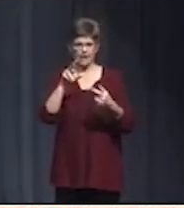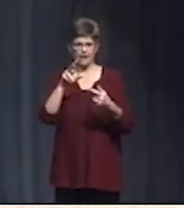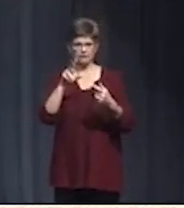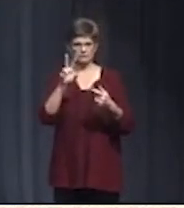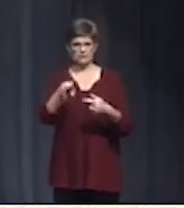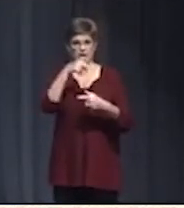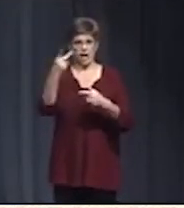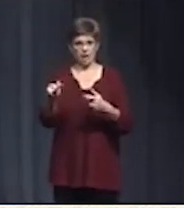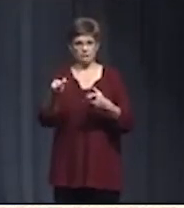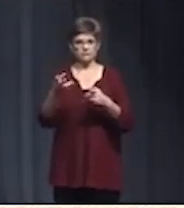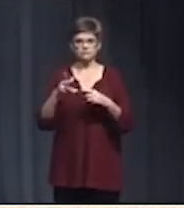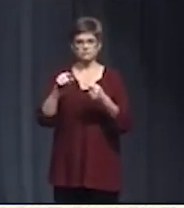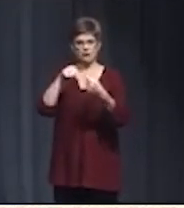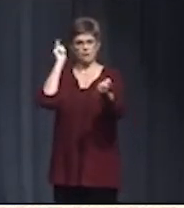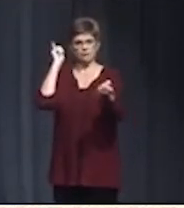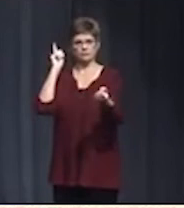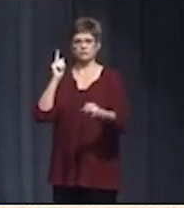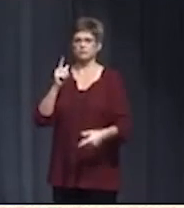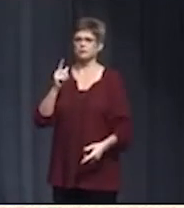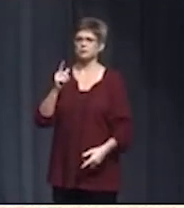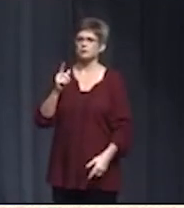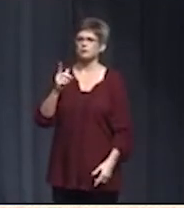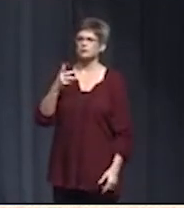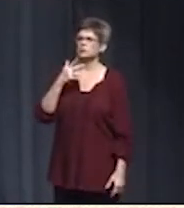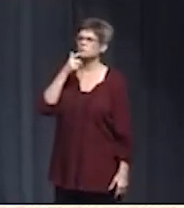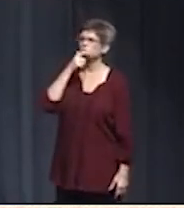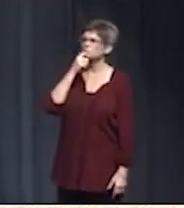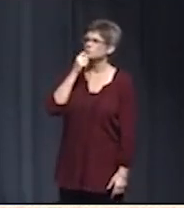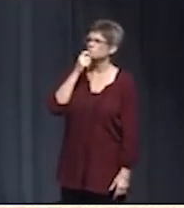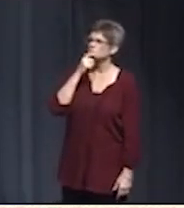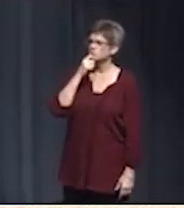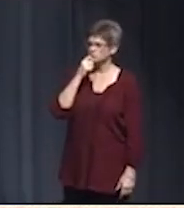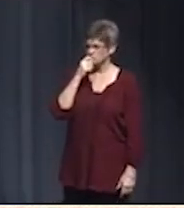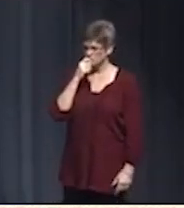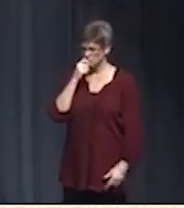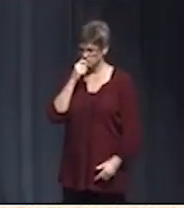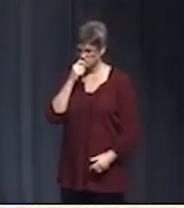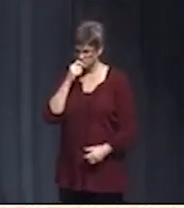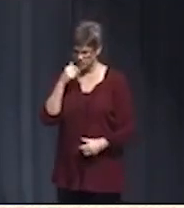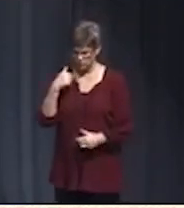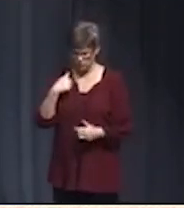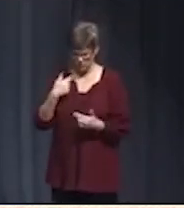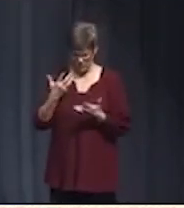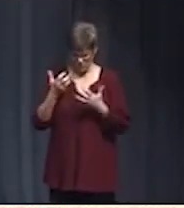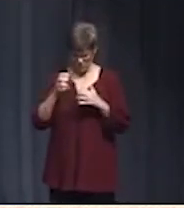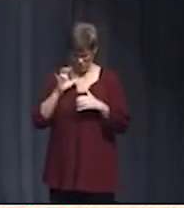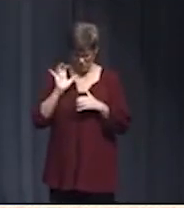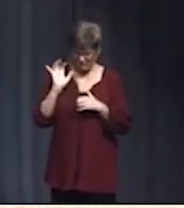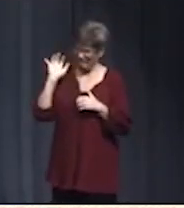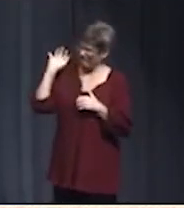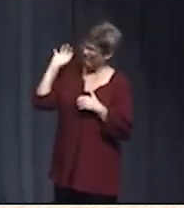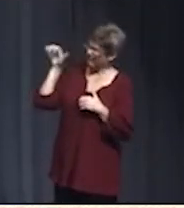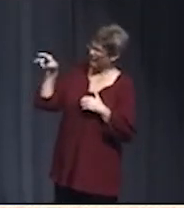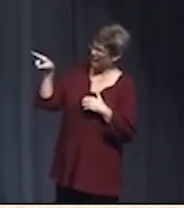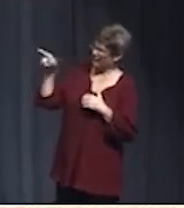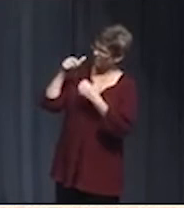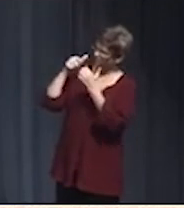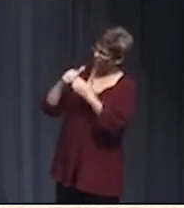goes, oh God, do I really want to do that to my kid? I need to not be like my dad. I need